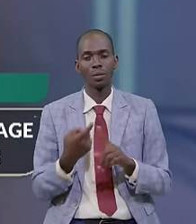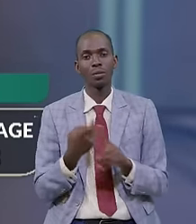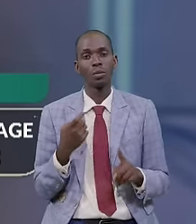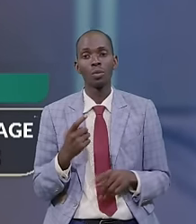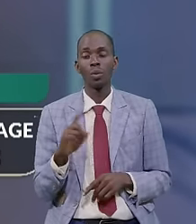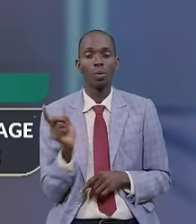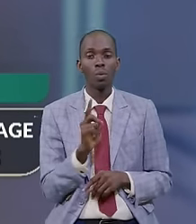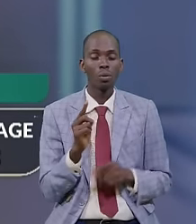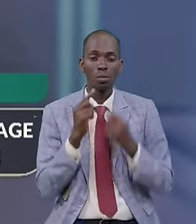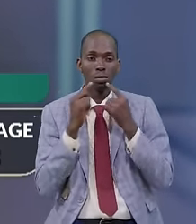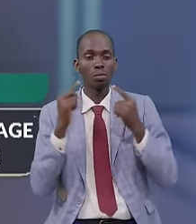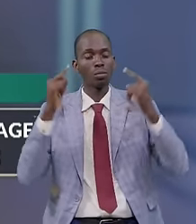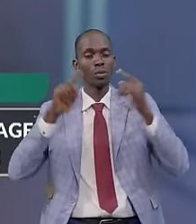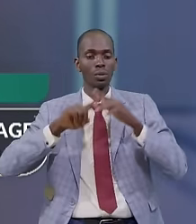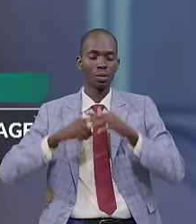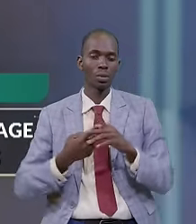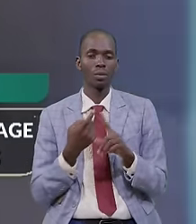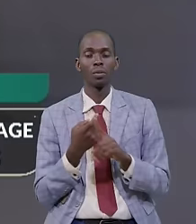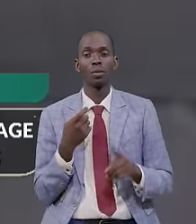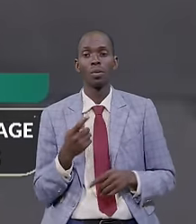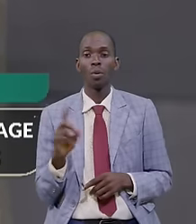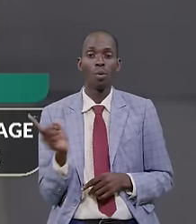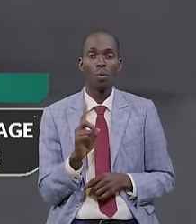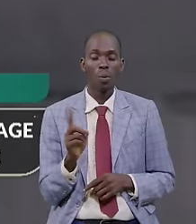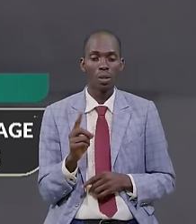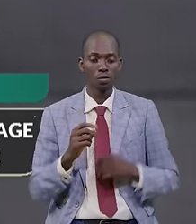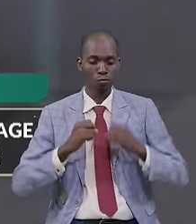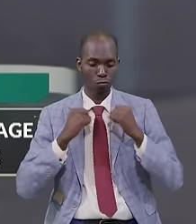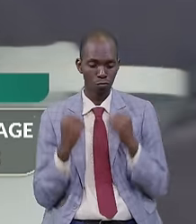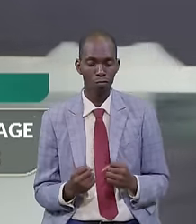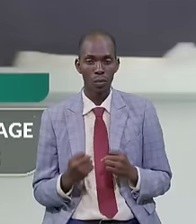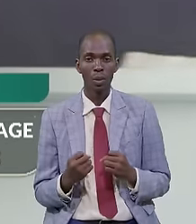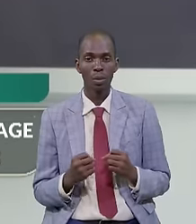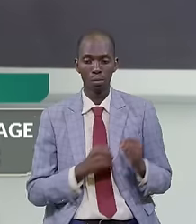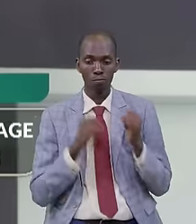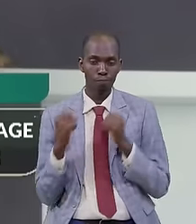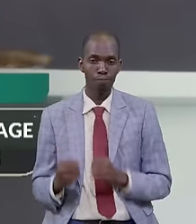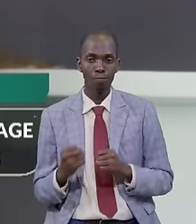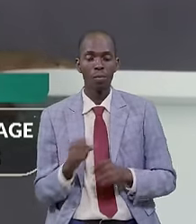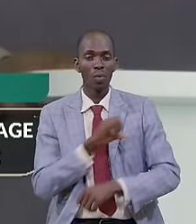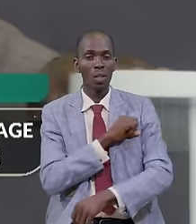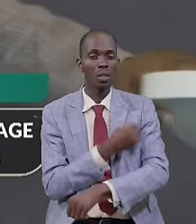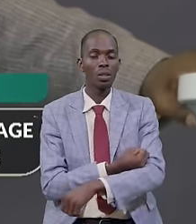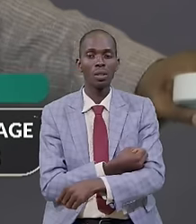accomplishment begins, where stamina, strong backbone, isn't that